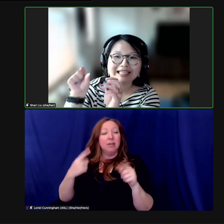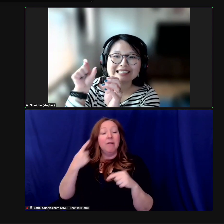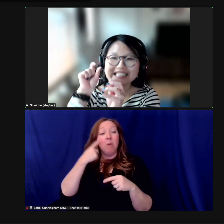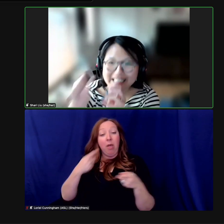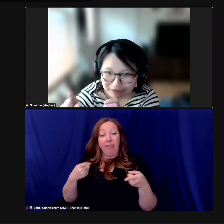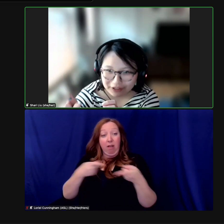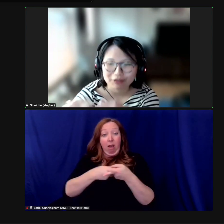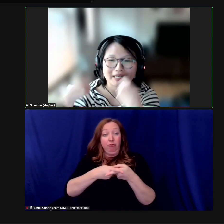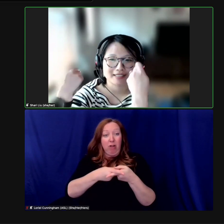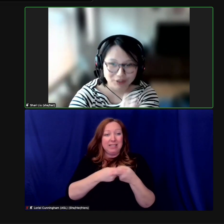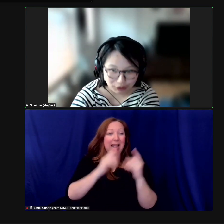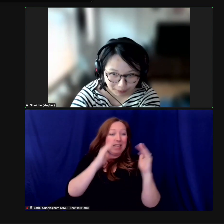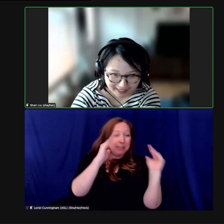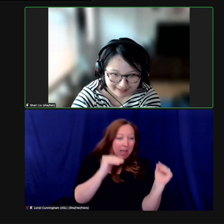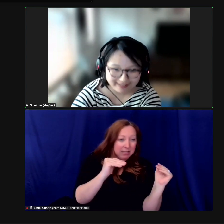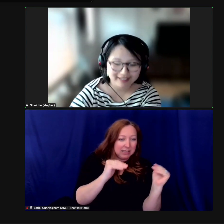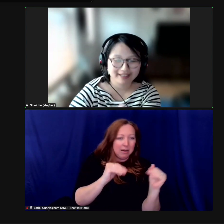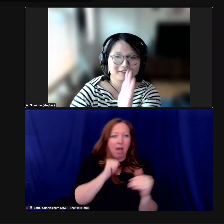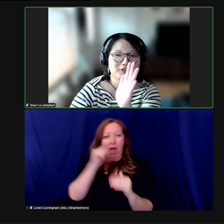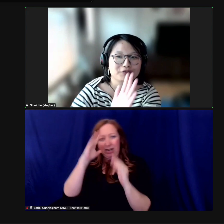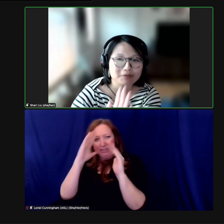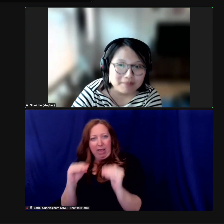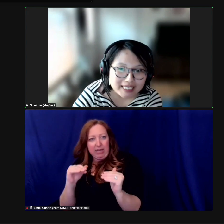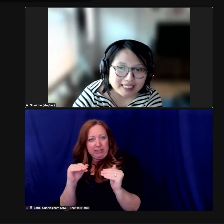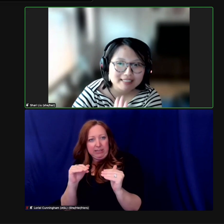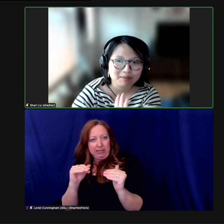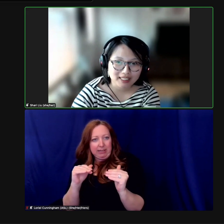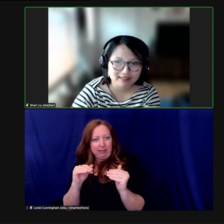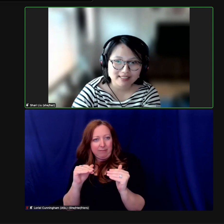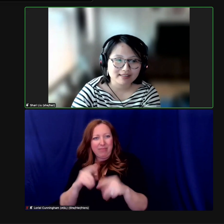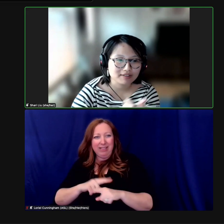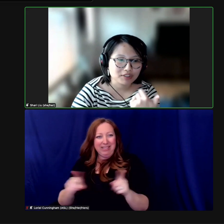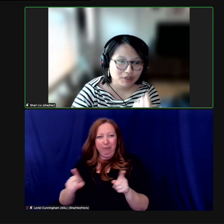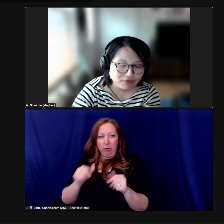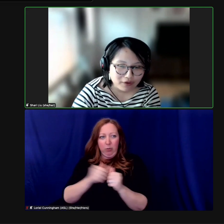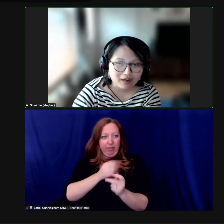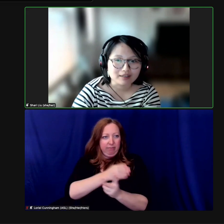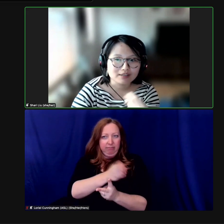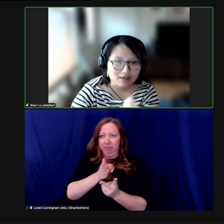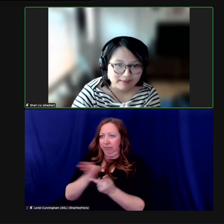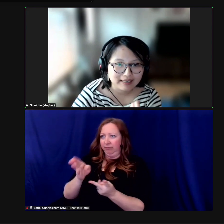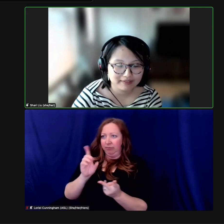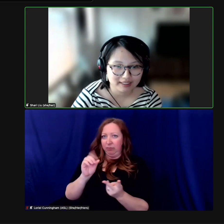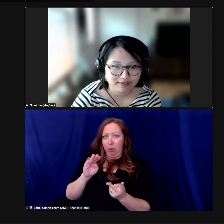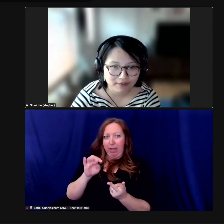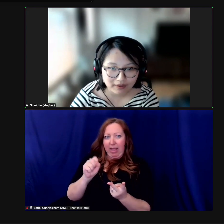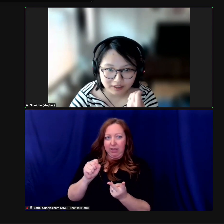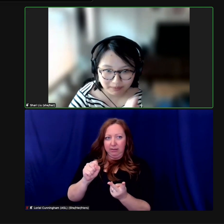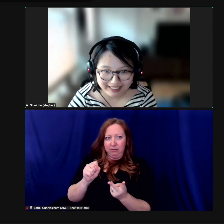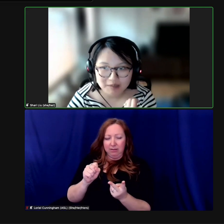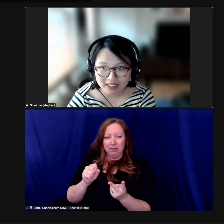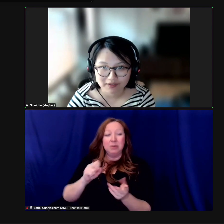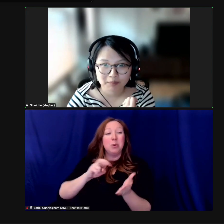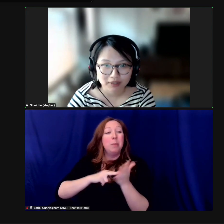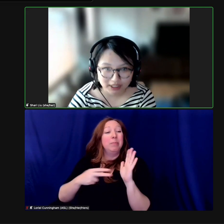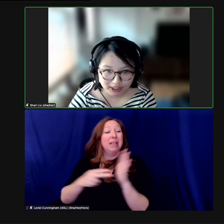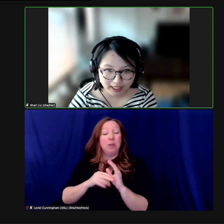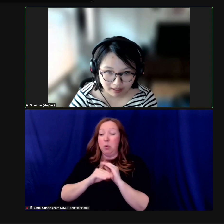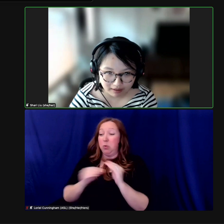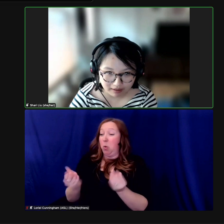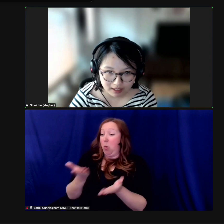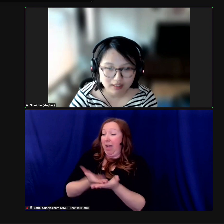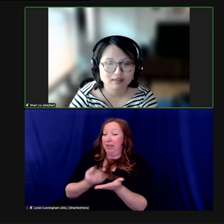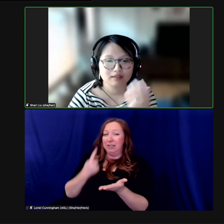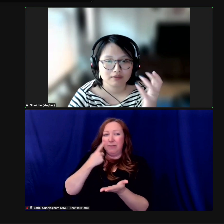in a way that's different across the two domains. So for me, this means that there's so far no evidence for domain-specific